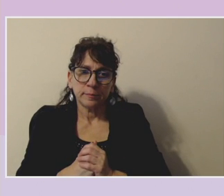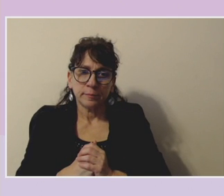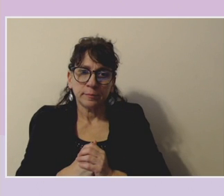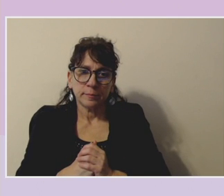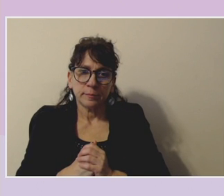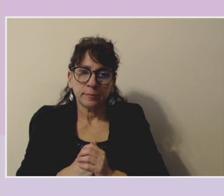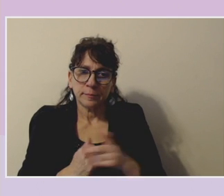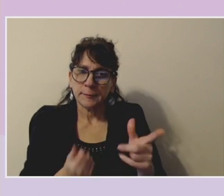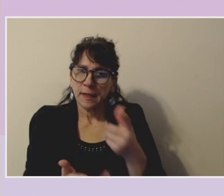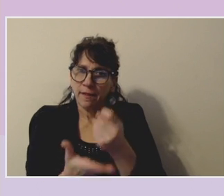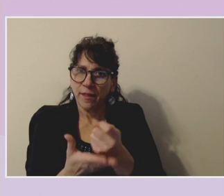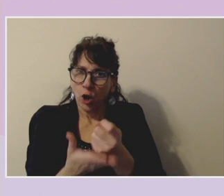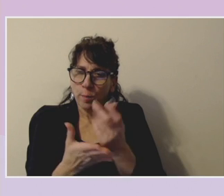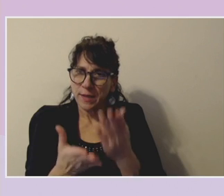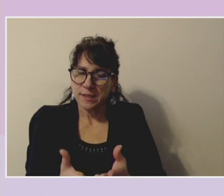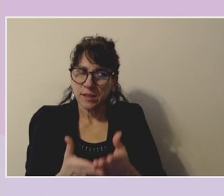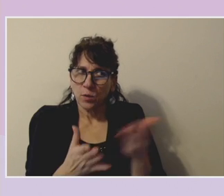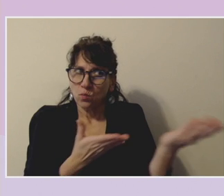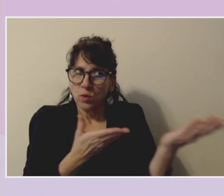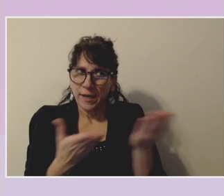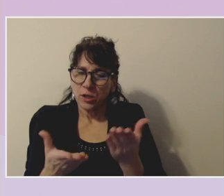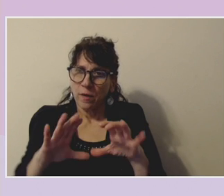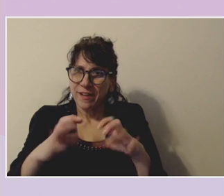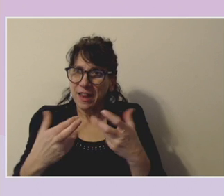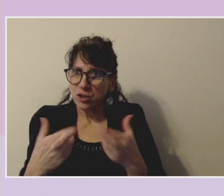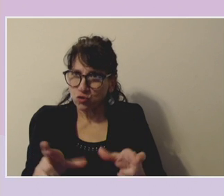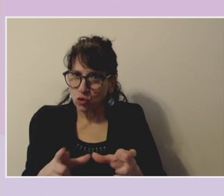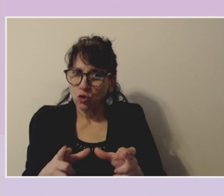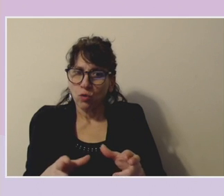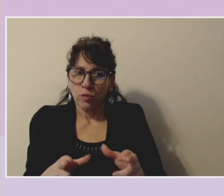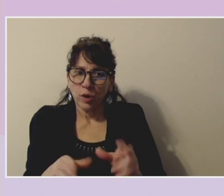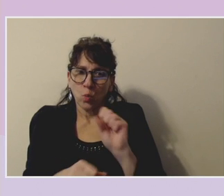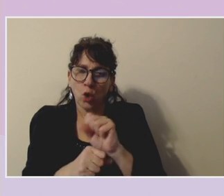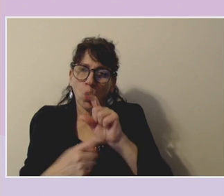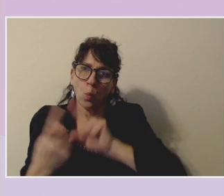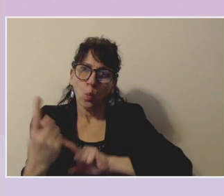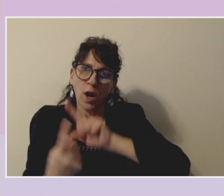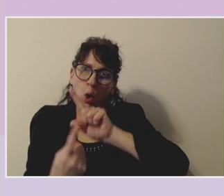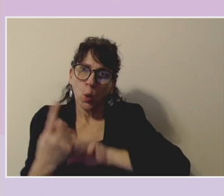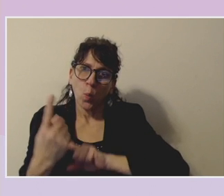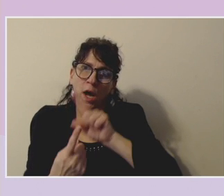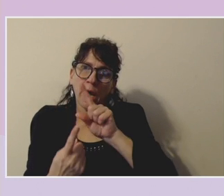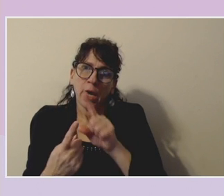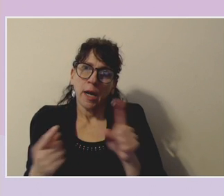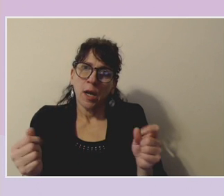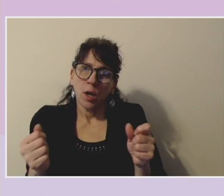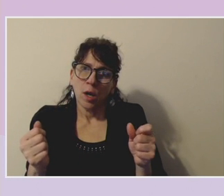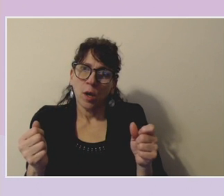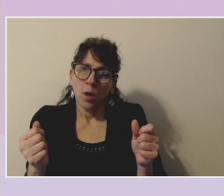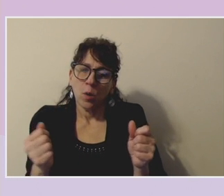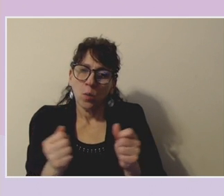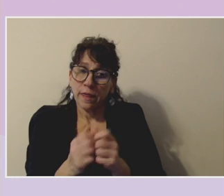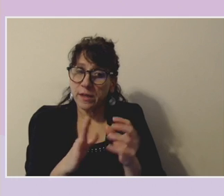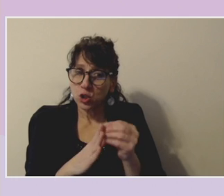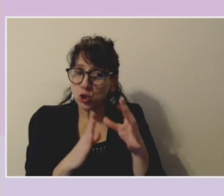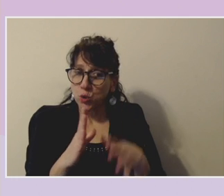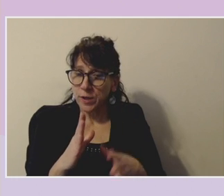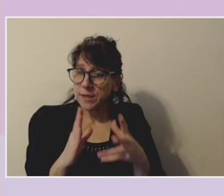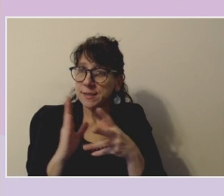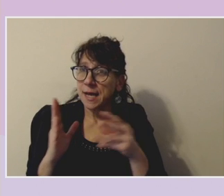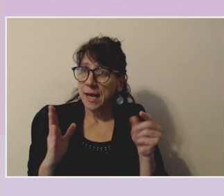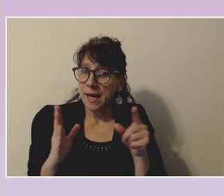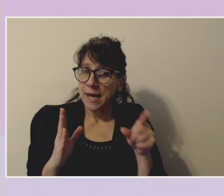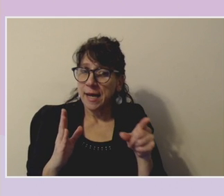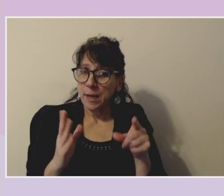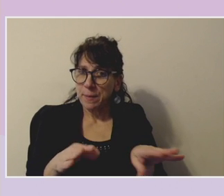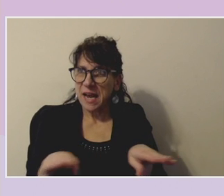therapists into the classrooms and work with one-on-one with students and with